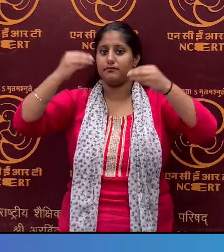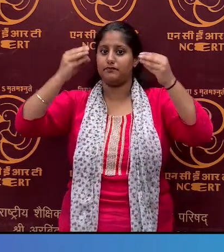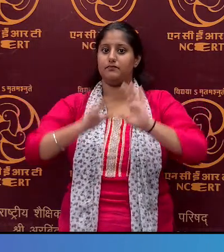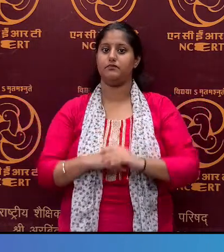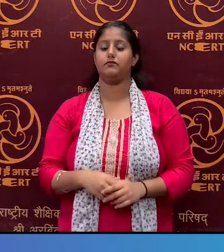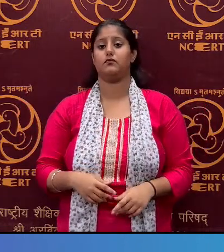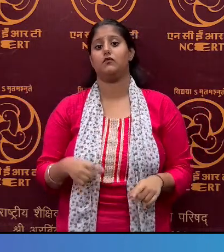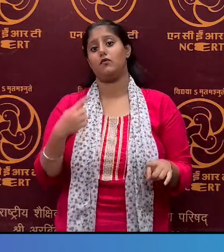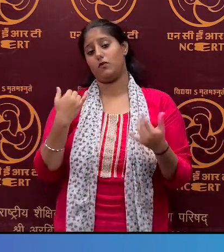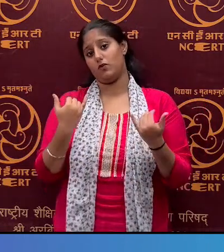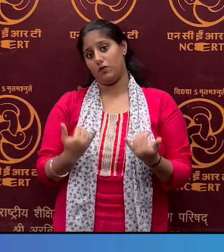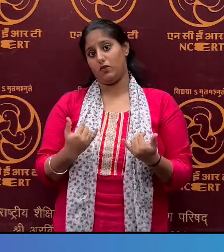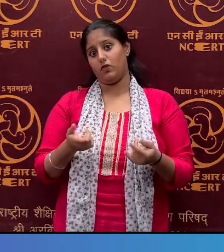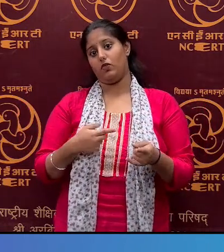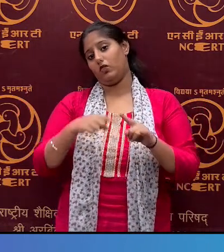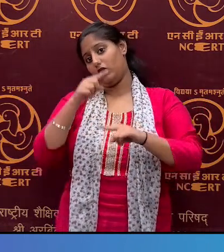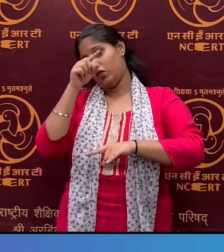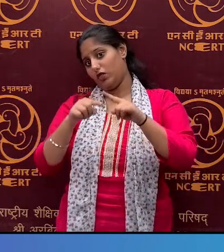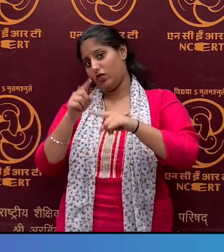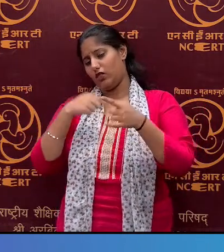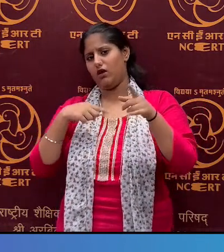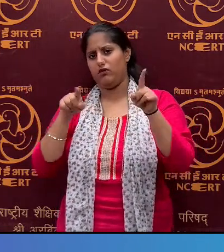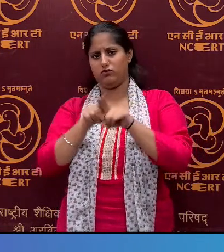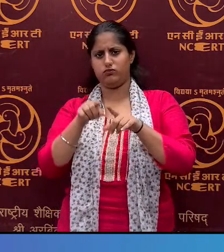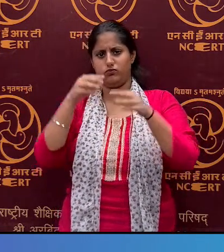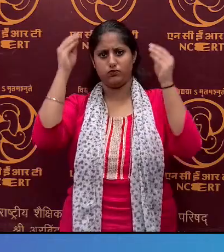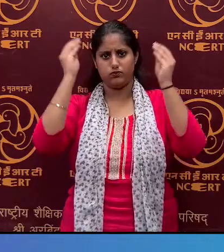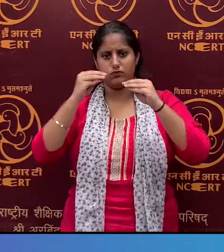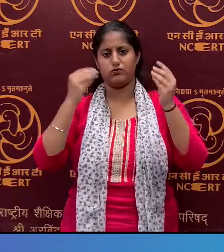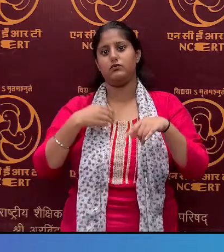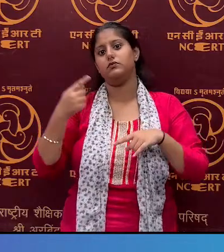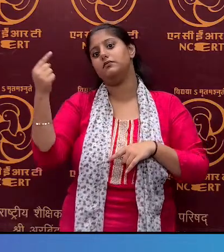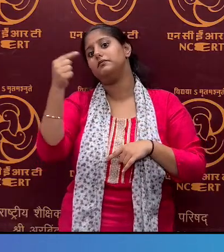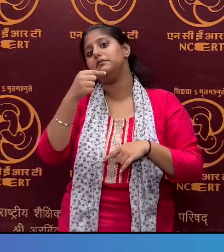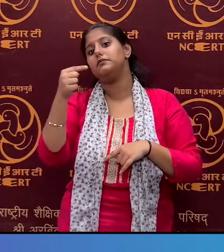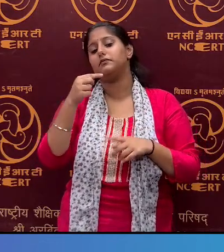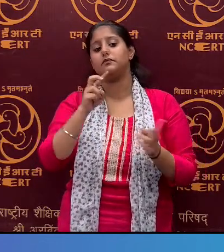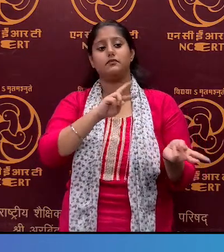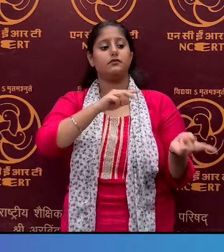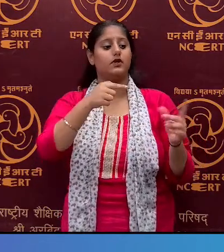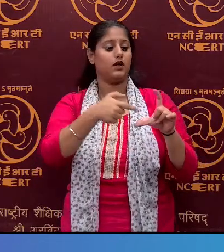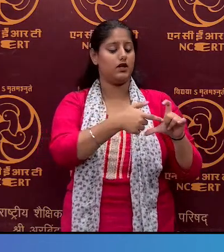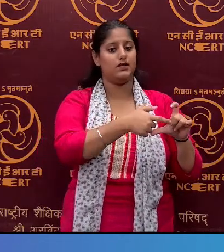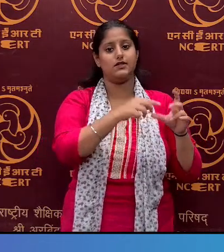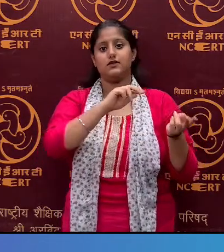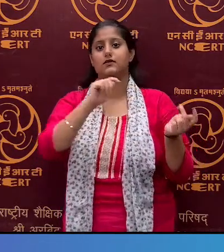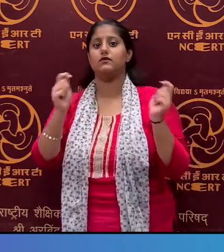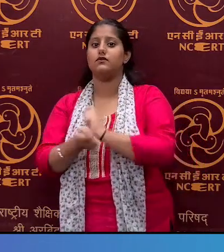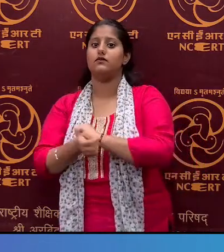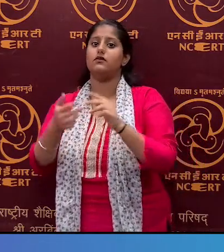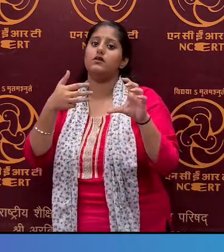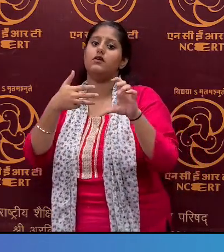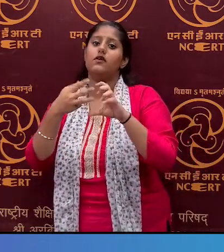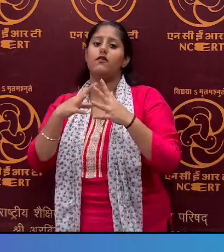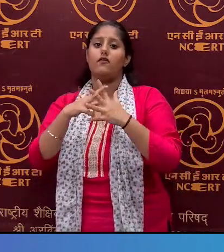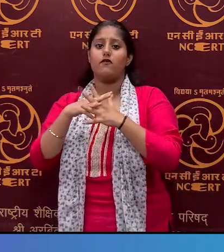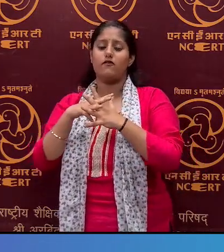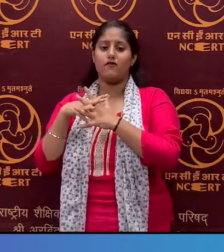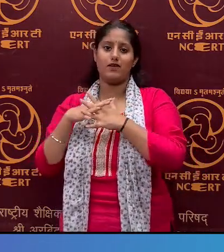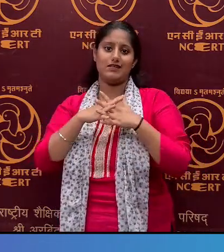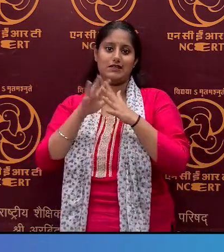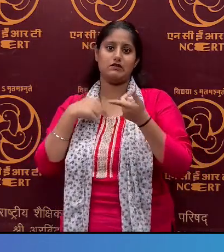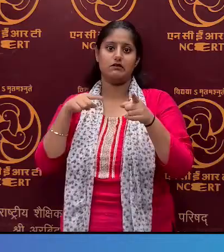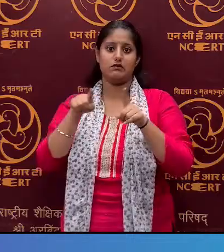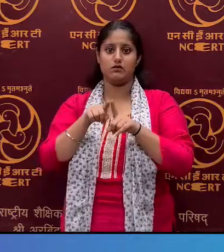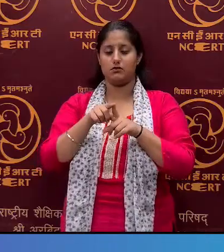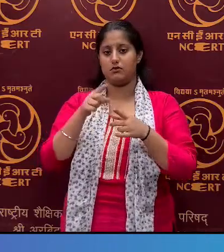Amount of rainfall during monsoon season decrease from east to west. So, if you are on the eastern side of the India, like